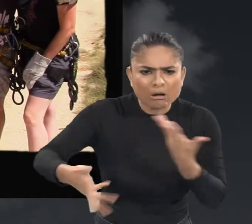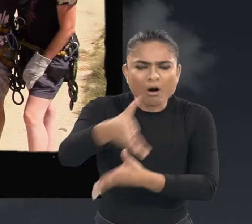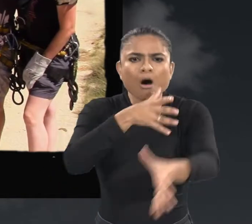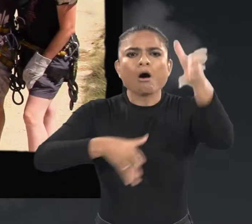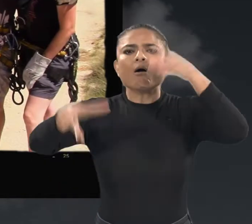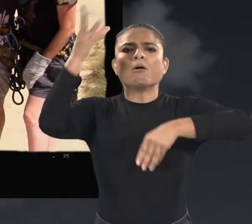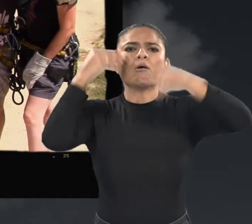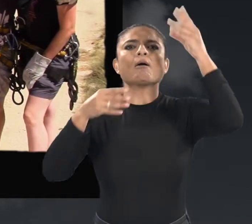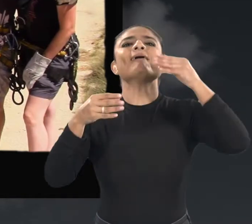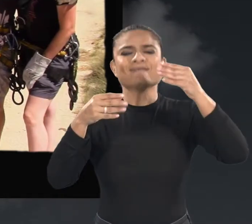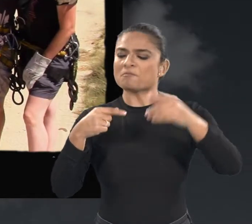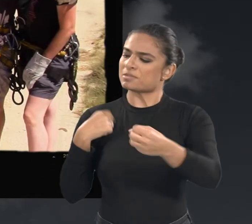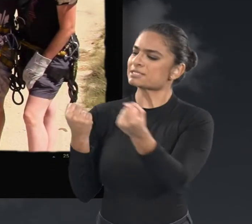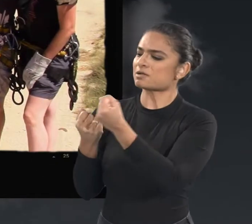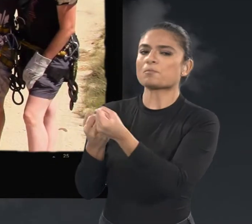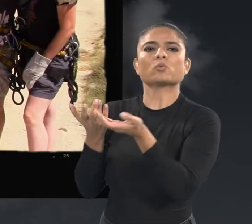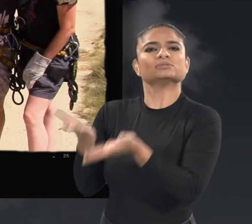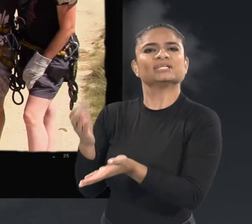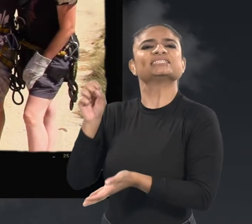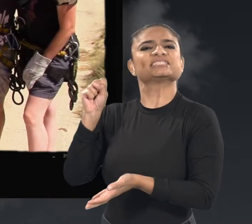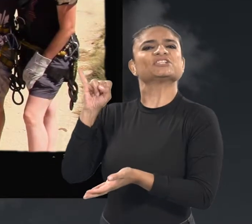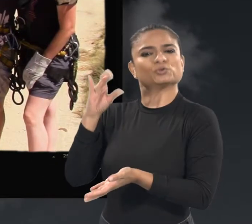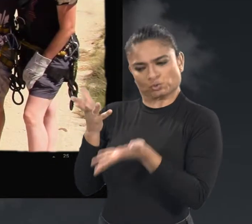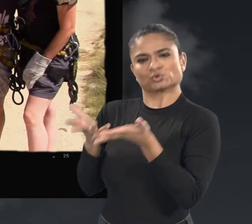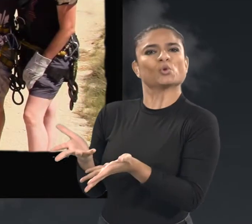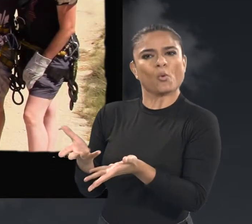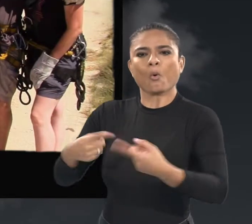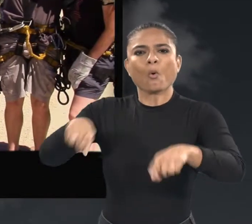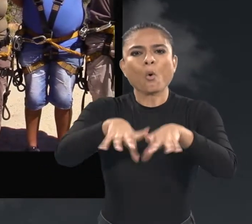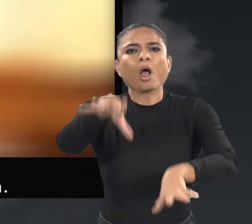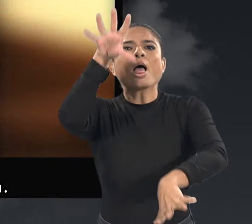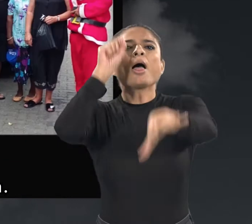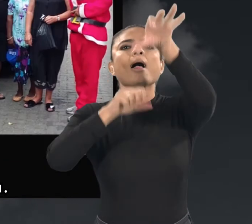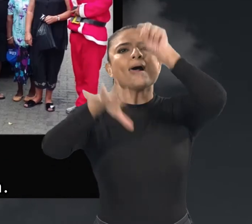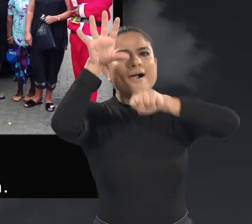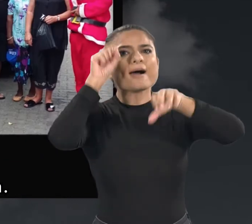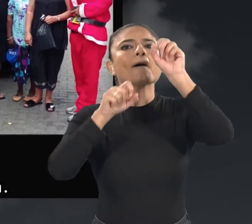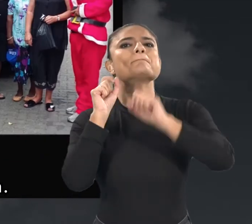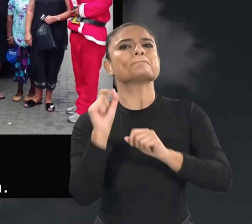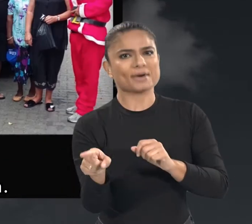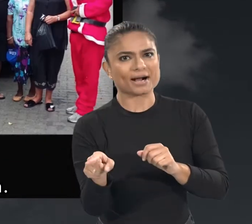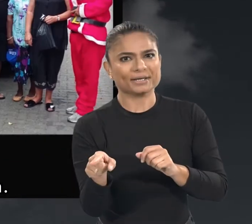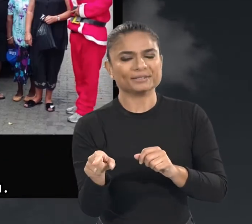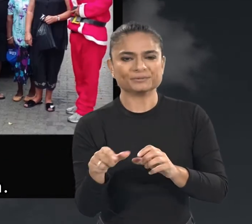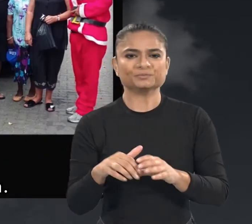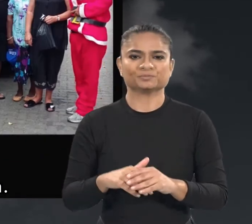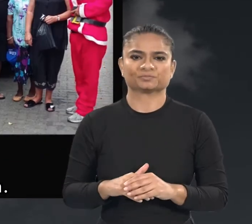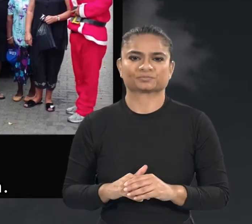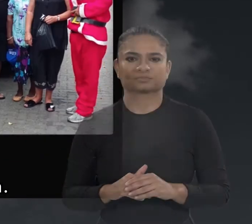ama family members ukuthi okay fine mina uSifiso ngumsupport kanje, or what else can I do ukuthi